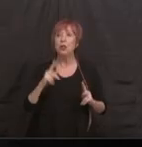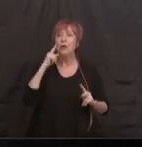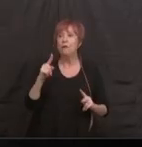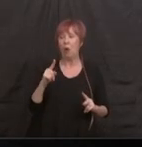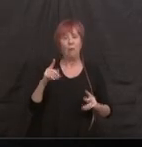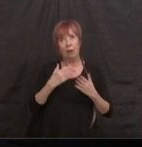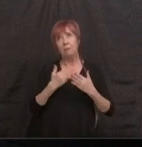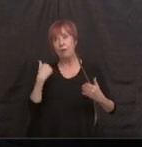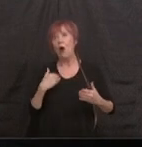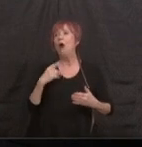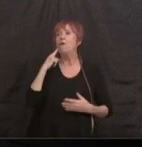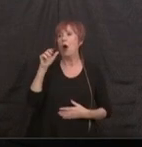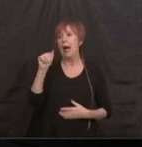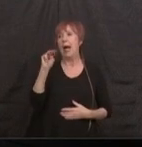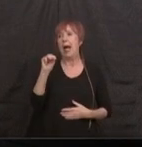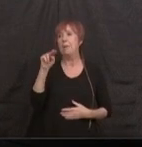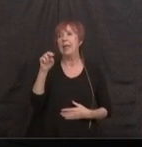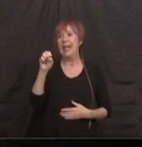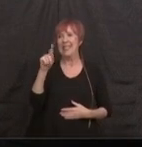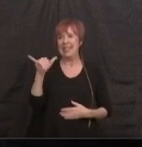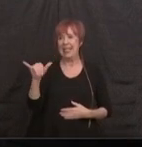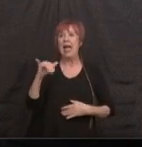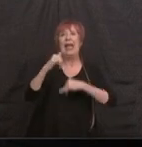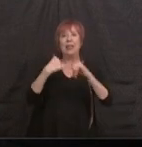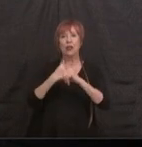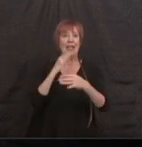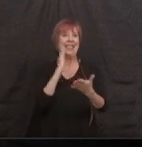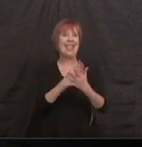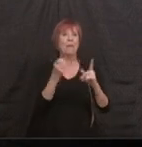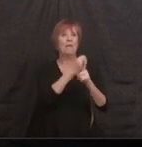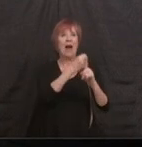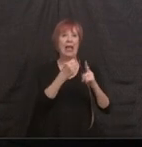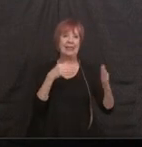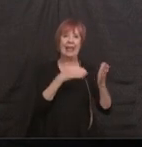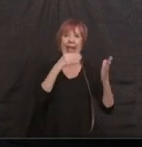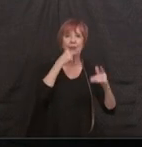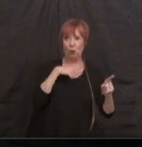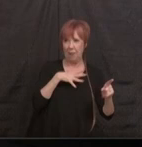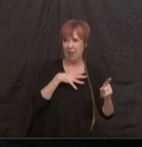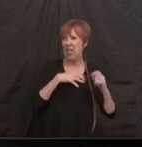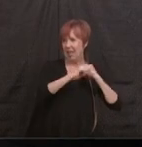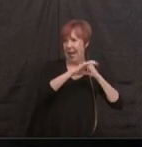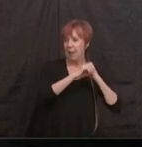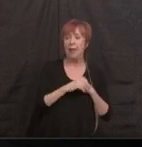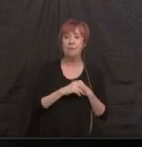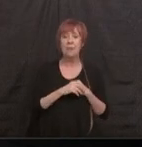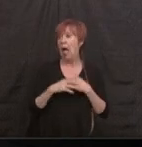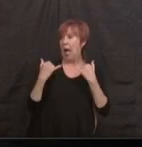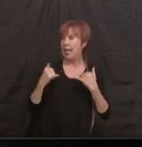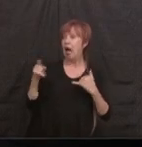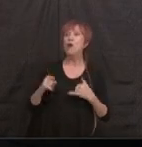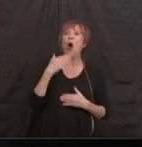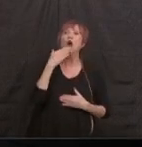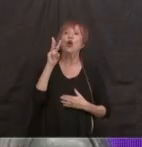you were a spokesperson for Amnesty International's Stop Violence Against Women campaign, and you're presently a